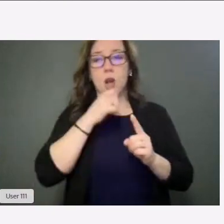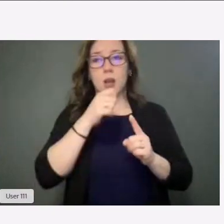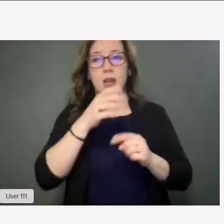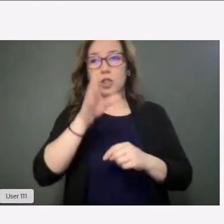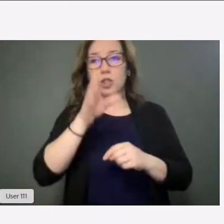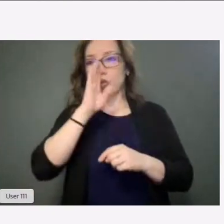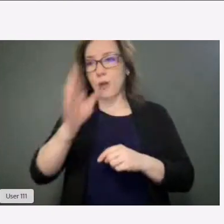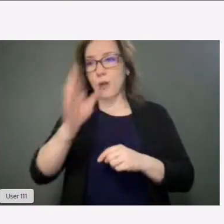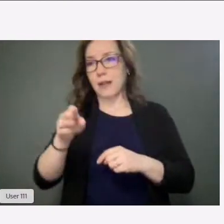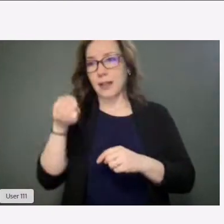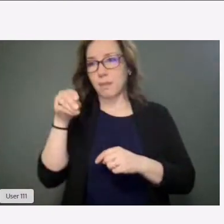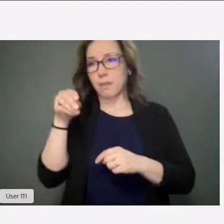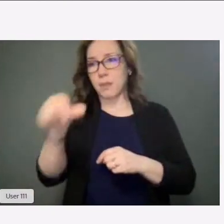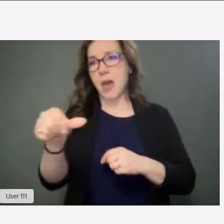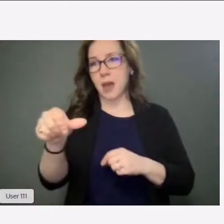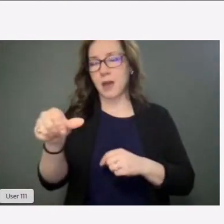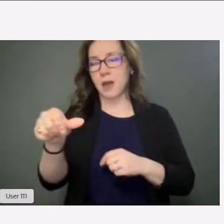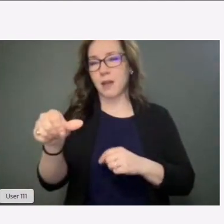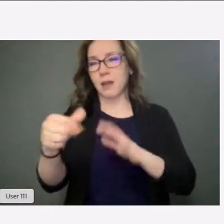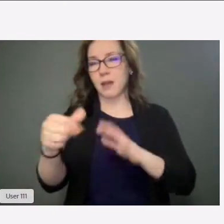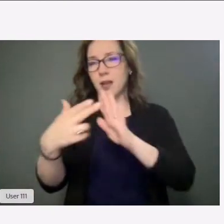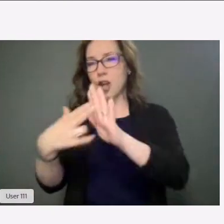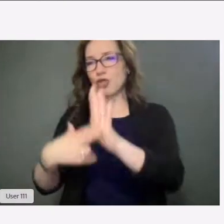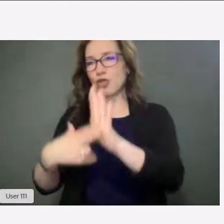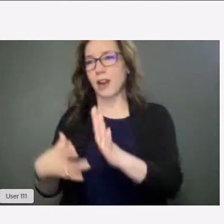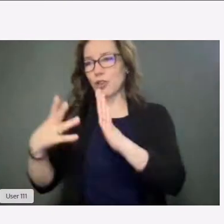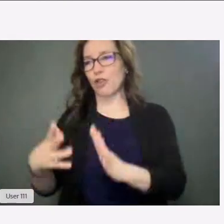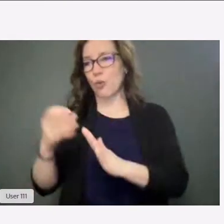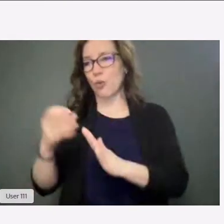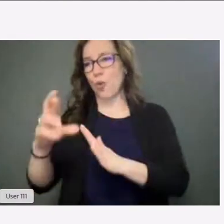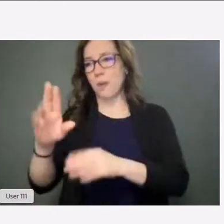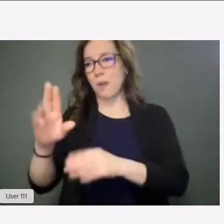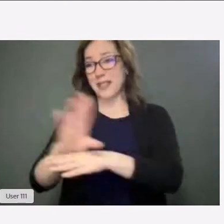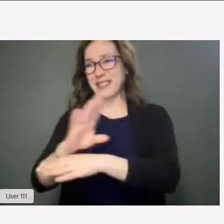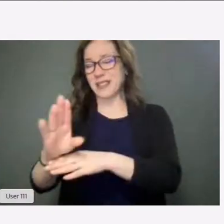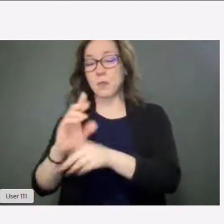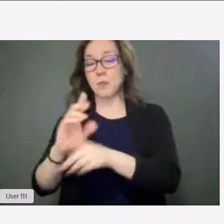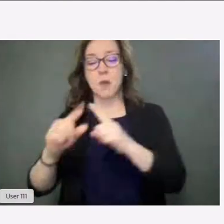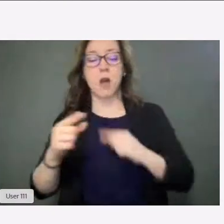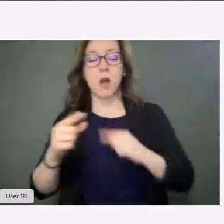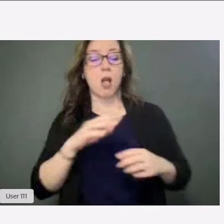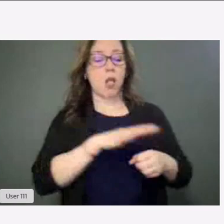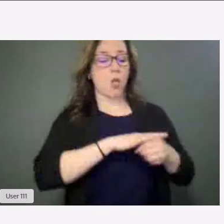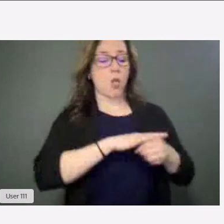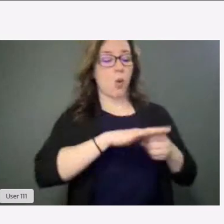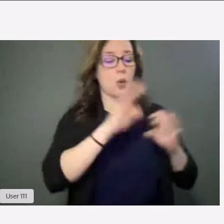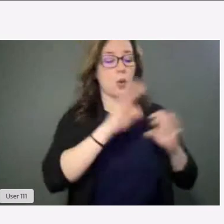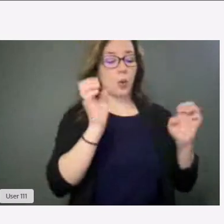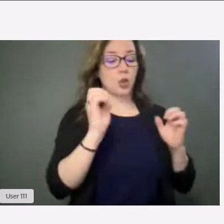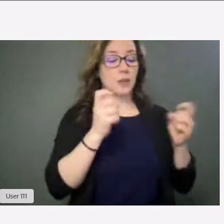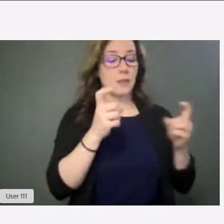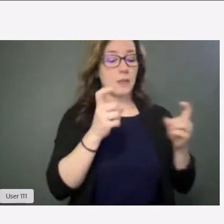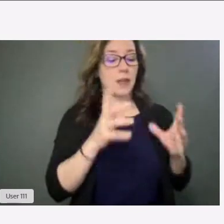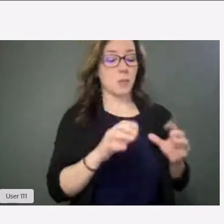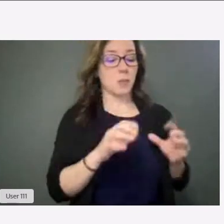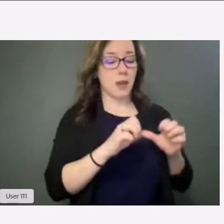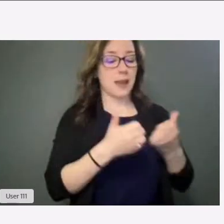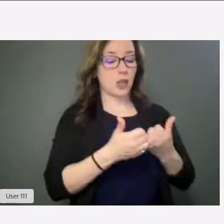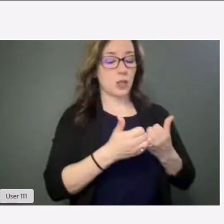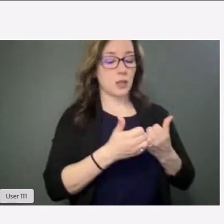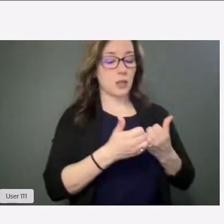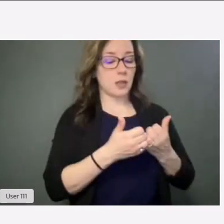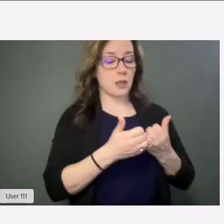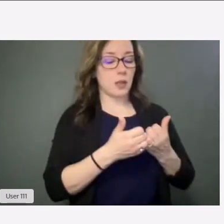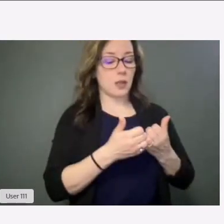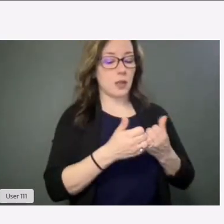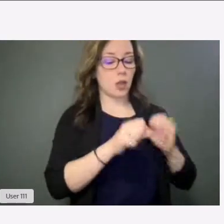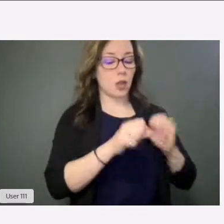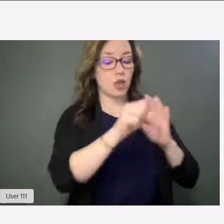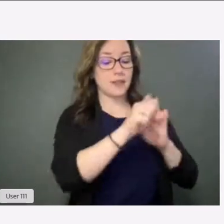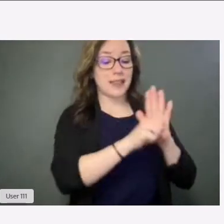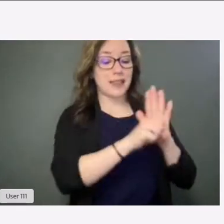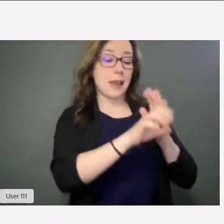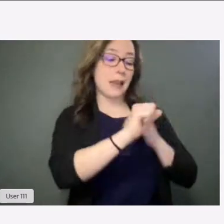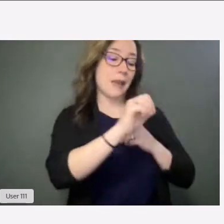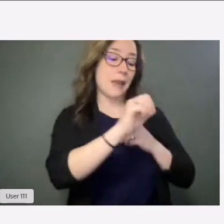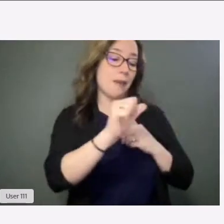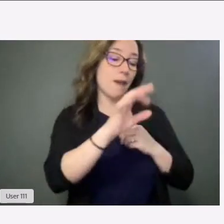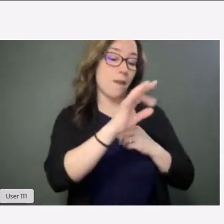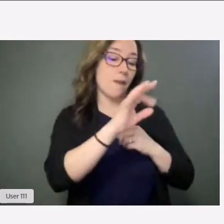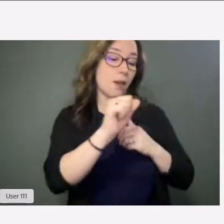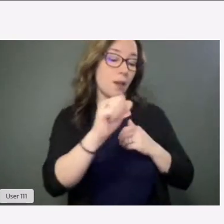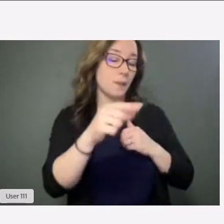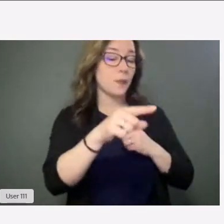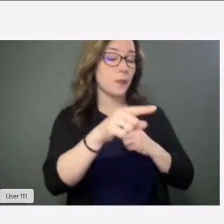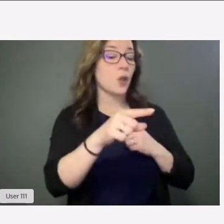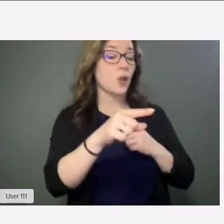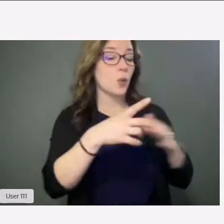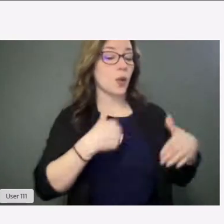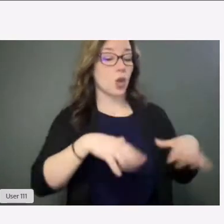directly reimbursing a business or a contractor. But if, let's say, a local emergency management agency got with their state AAA and said, hey, we're